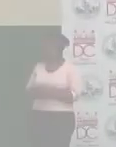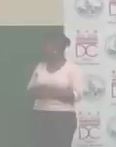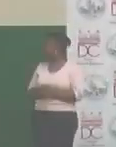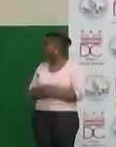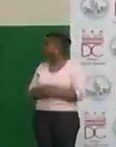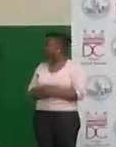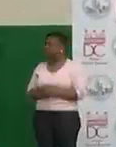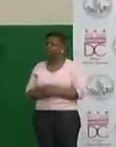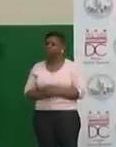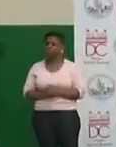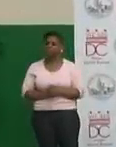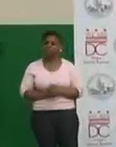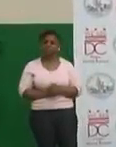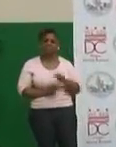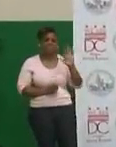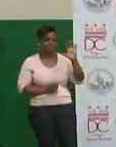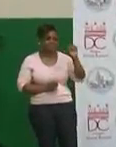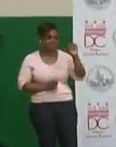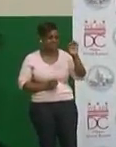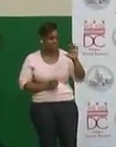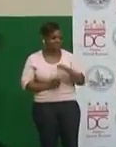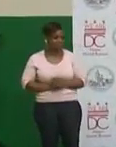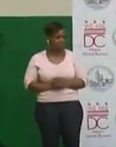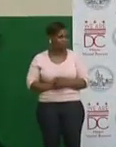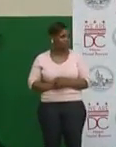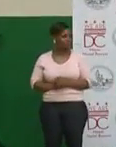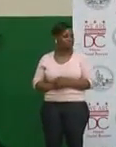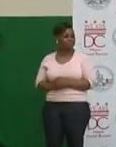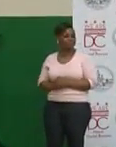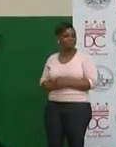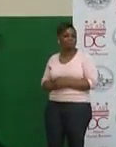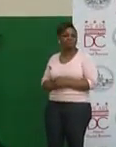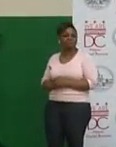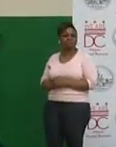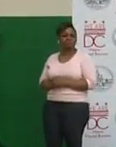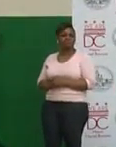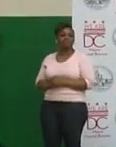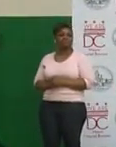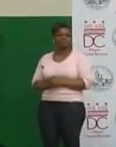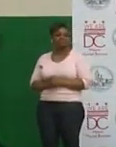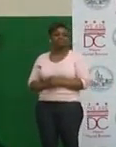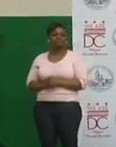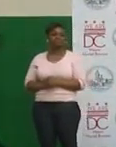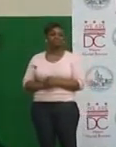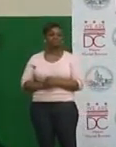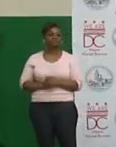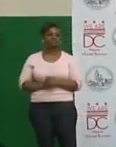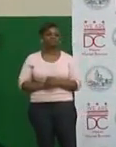Got about 7 more seconds to put in your answer.